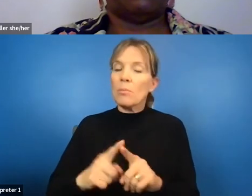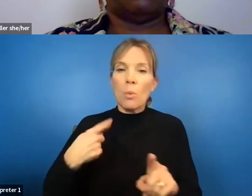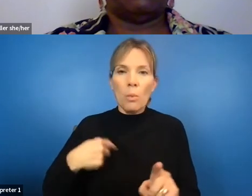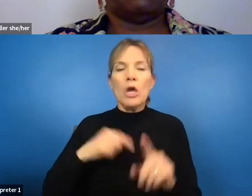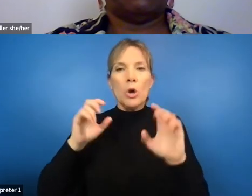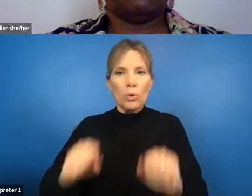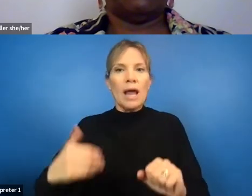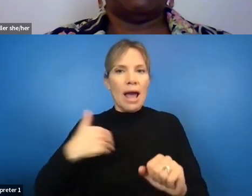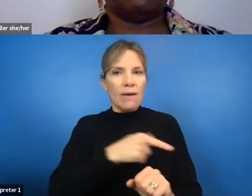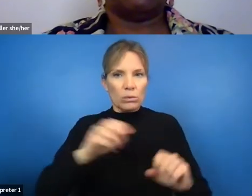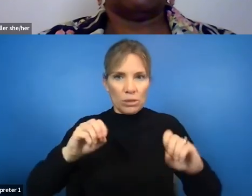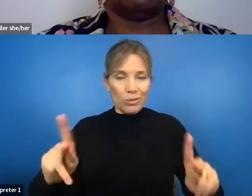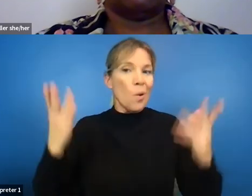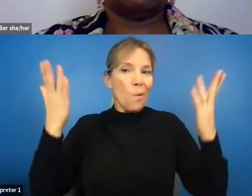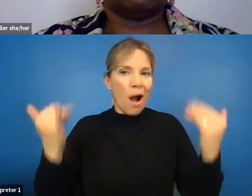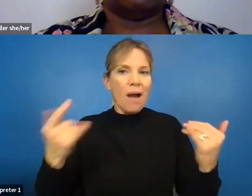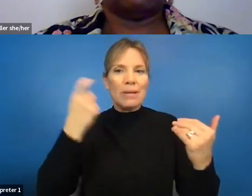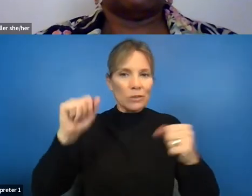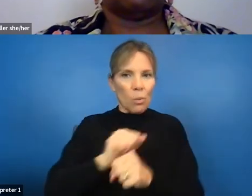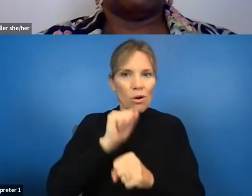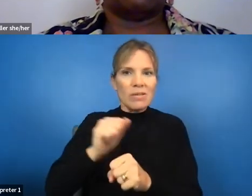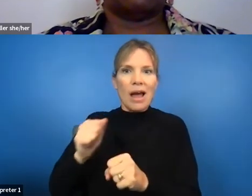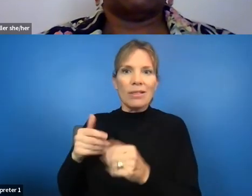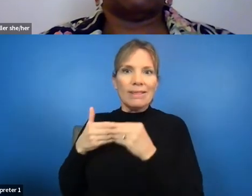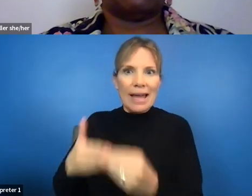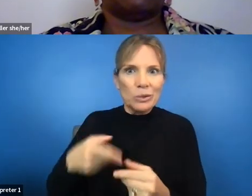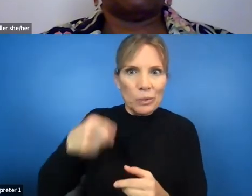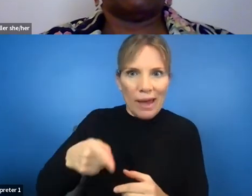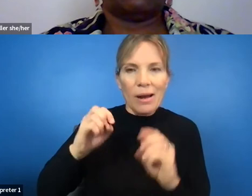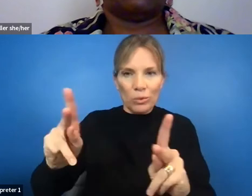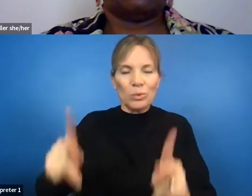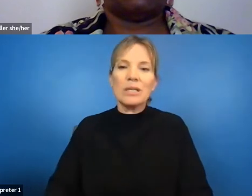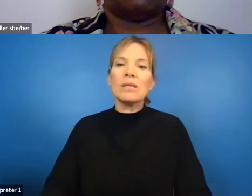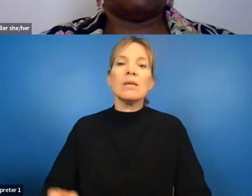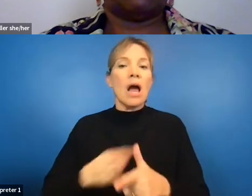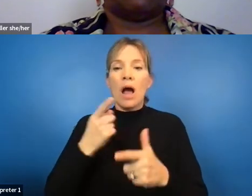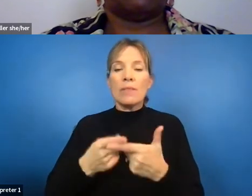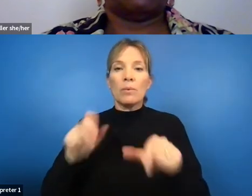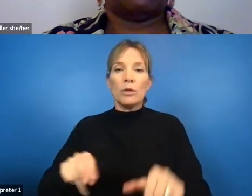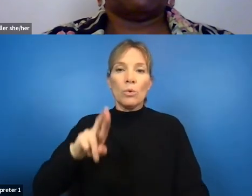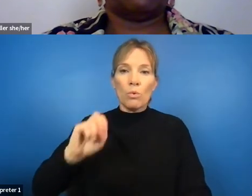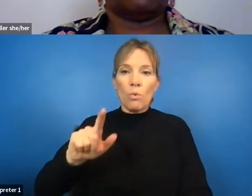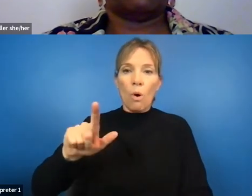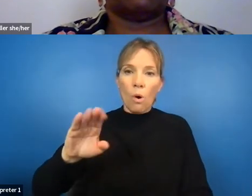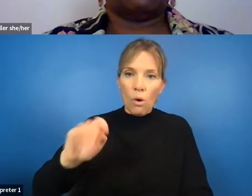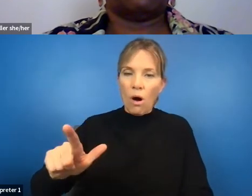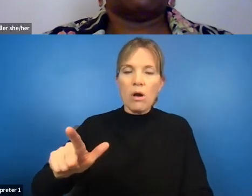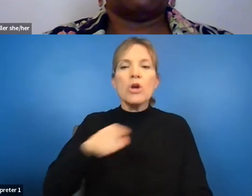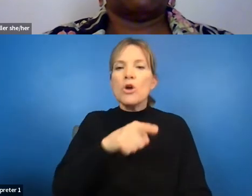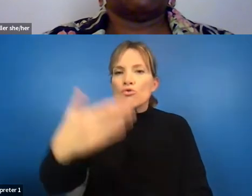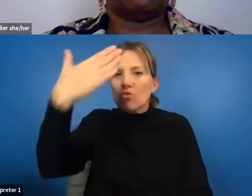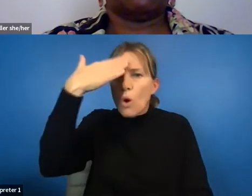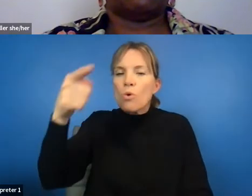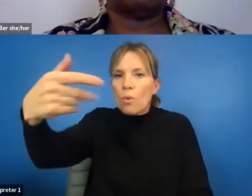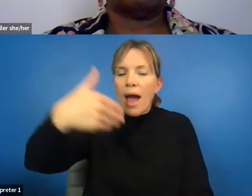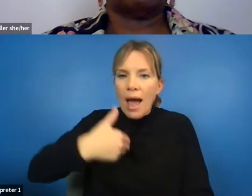able to have those opportunities because of the work that led there. And then when you're doing the roll call, it's knowing that you